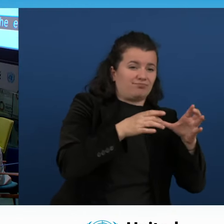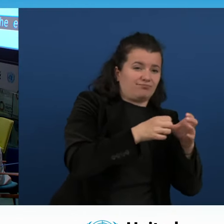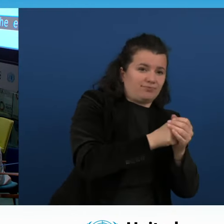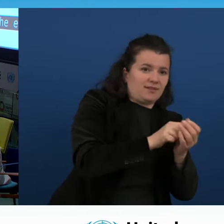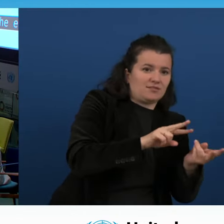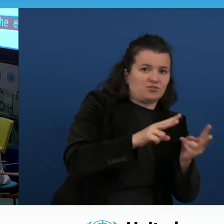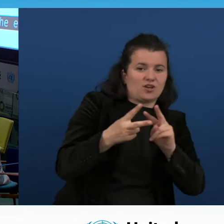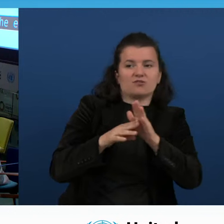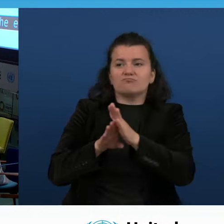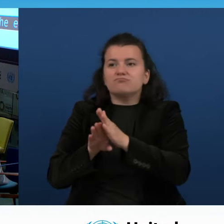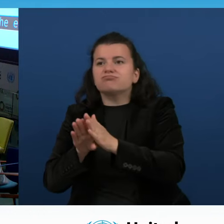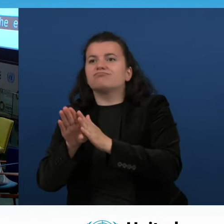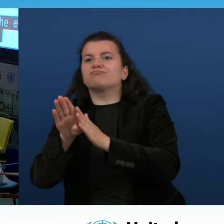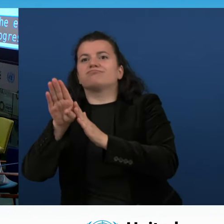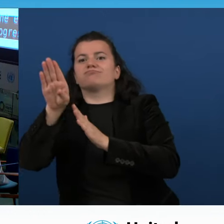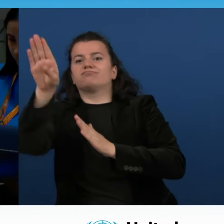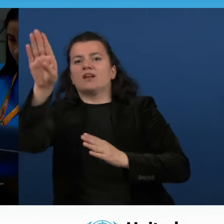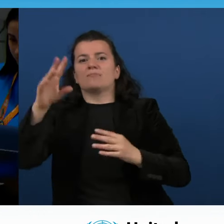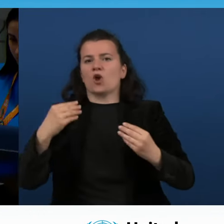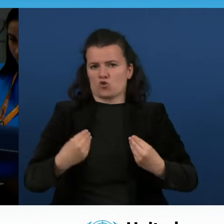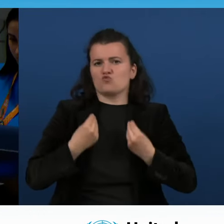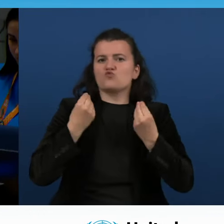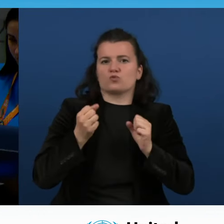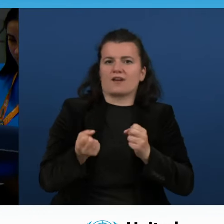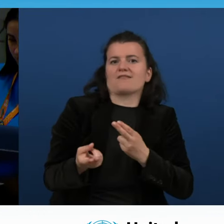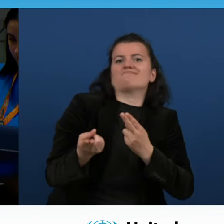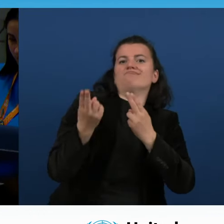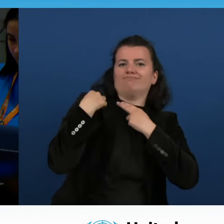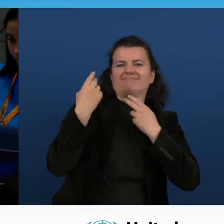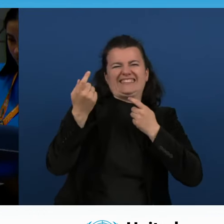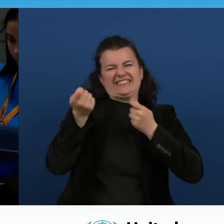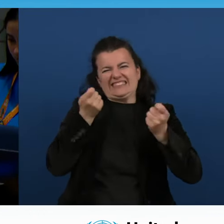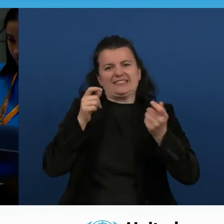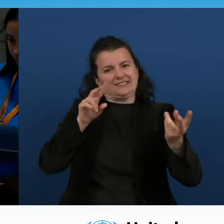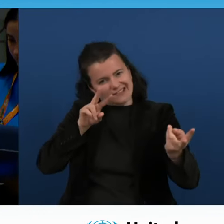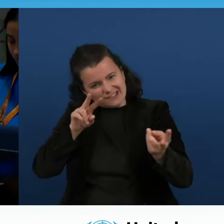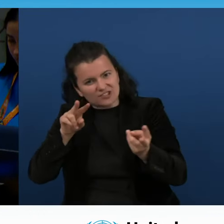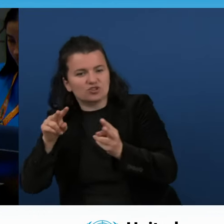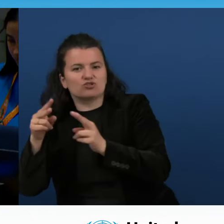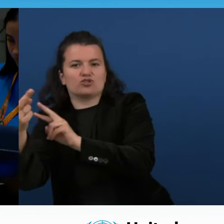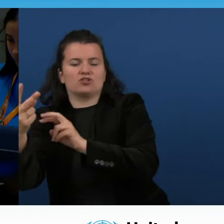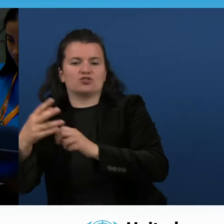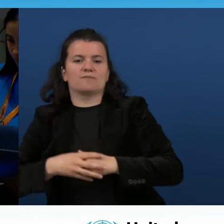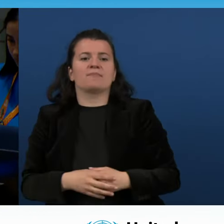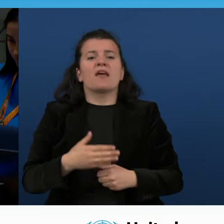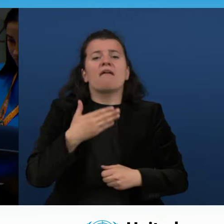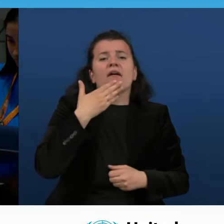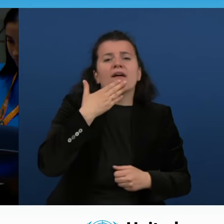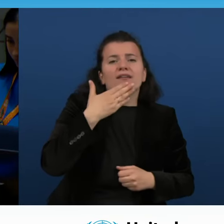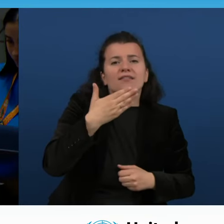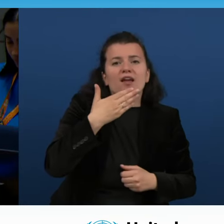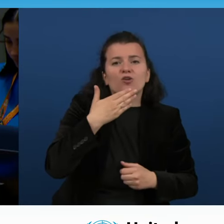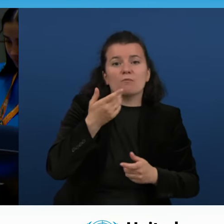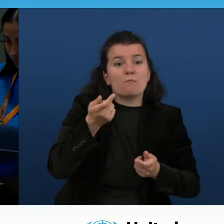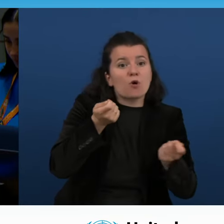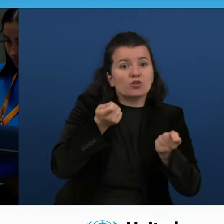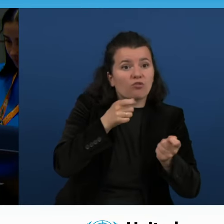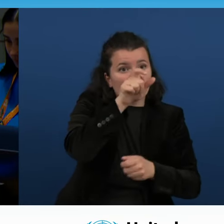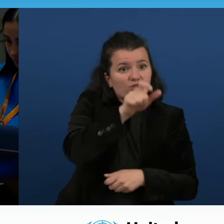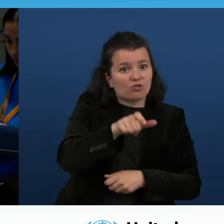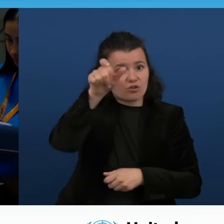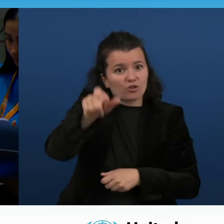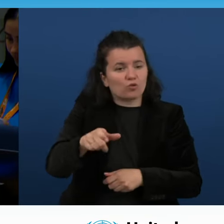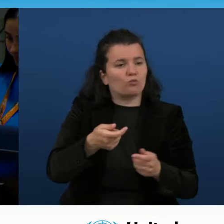change. I thank the moderators for skillfully guiding our discussion. I would also like to thank the